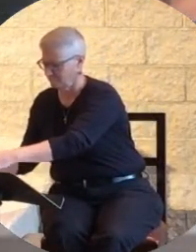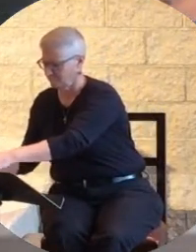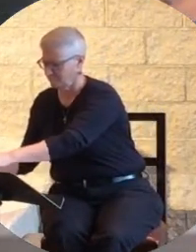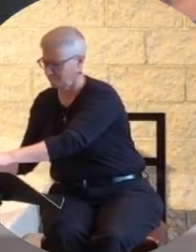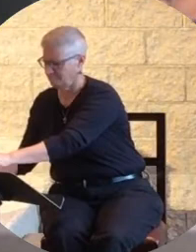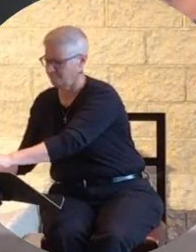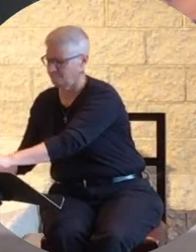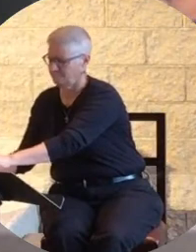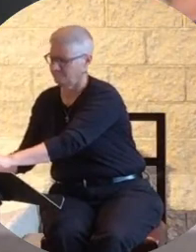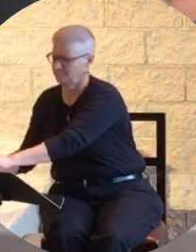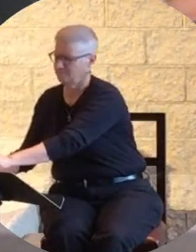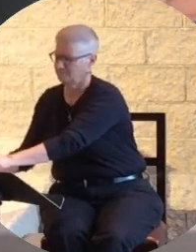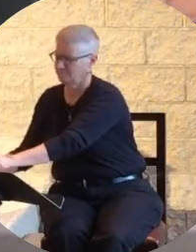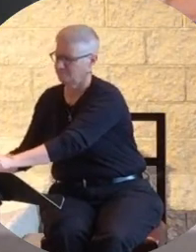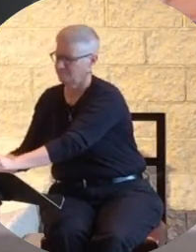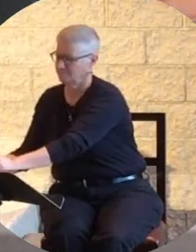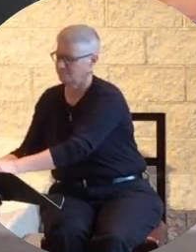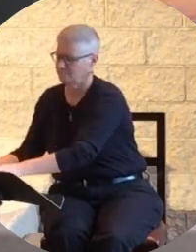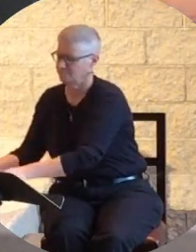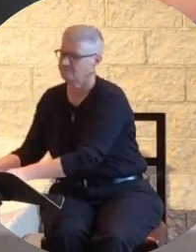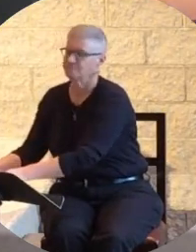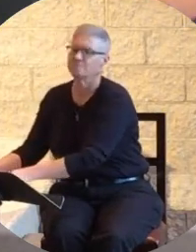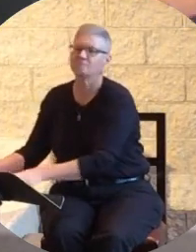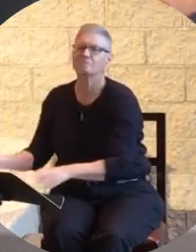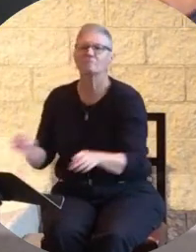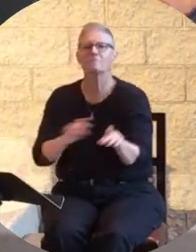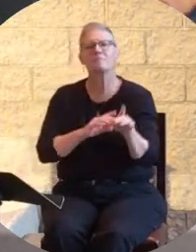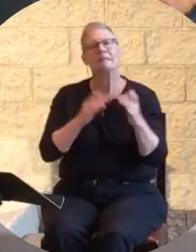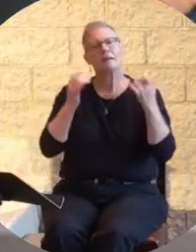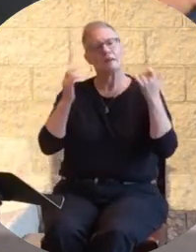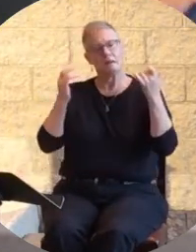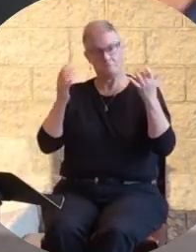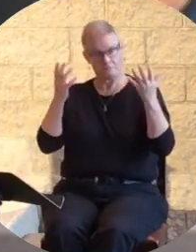And in the knowing that we are light,